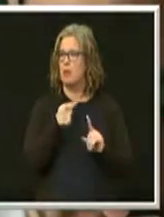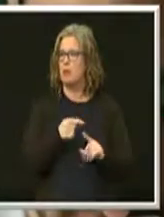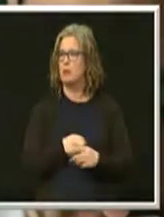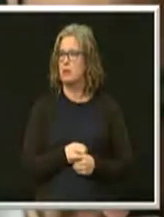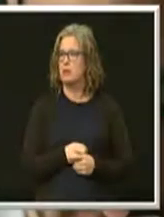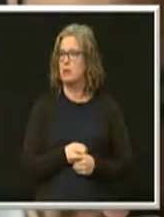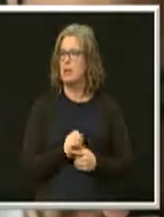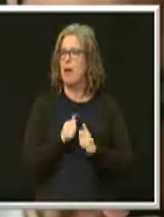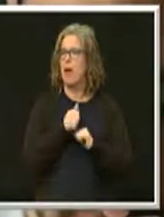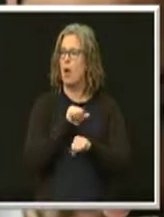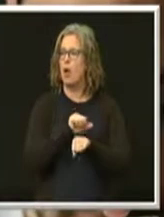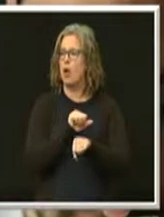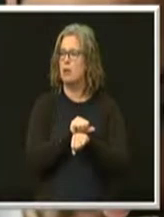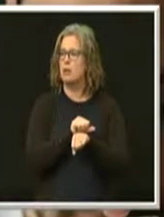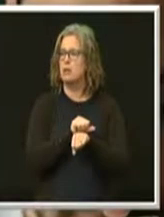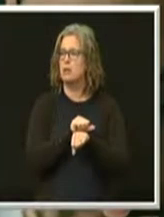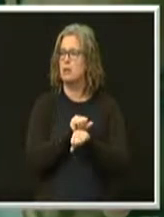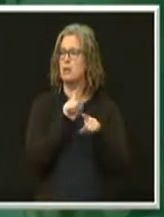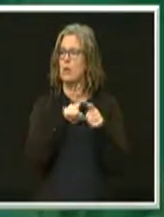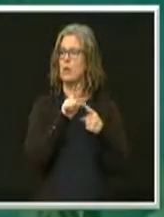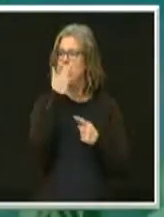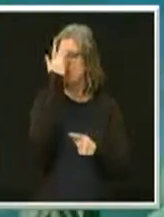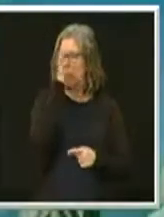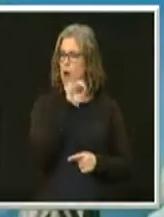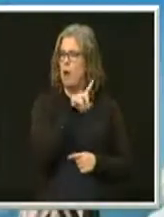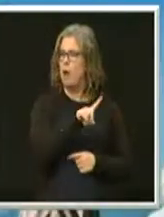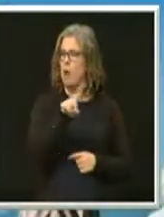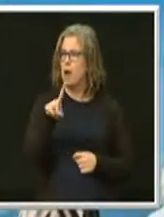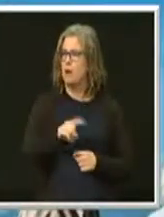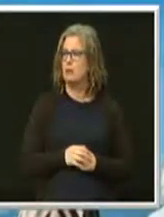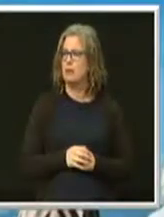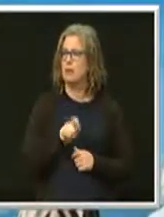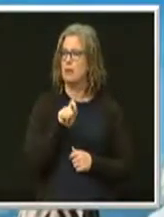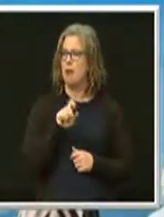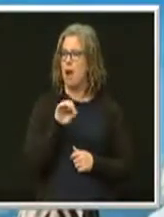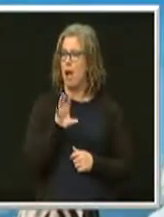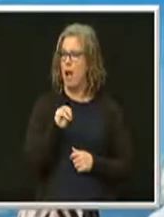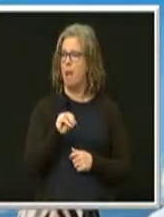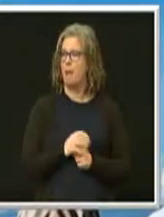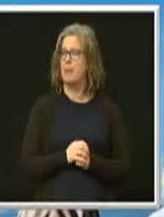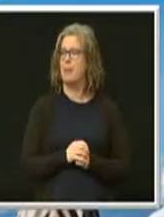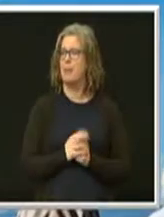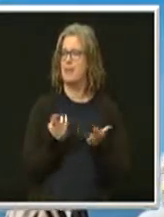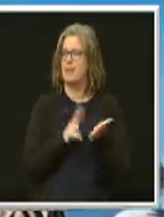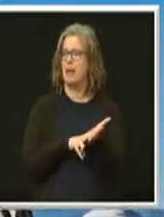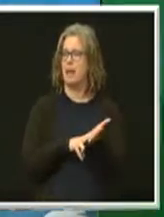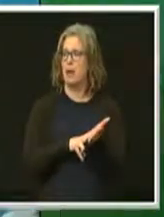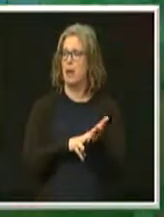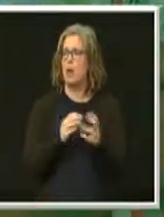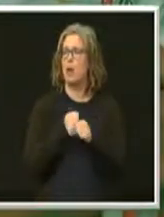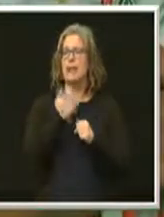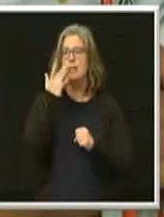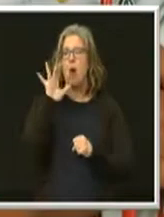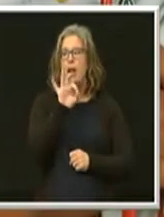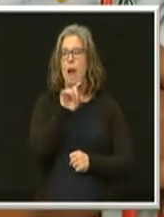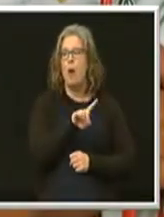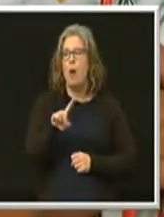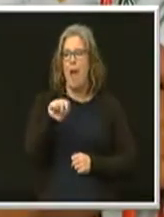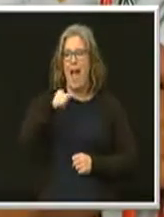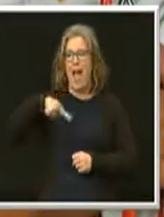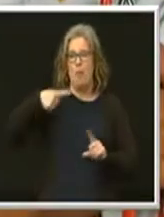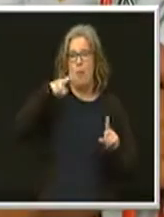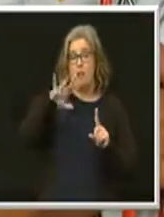Here's how it works. You go to smart911.com, to sign up or get the Smart 911 app